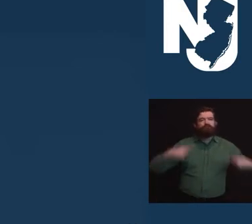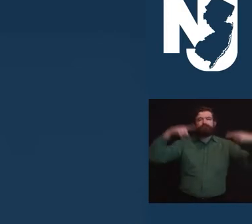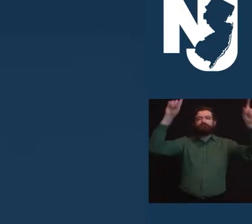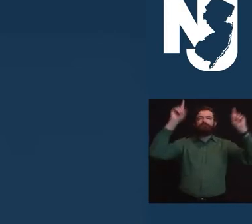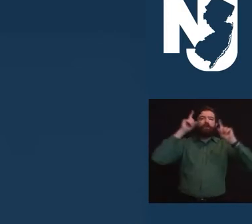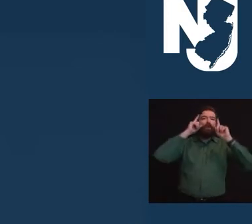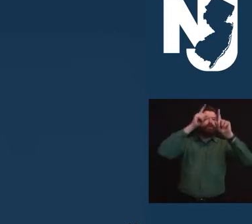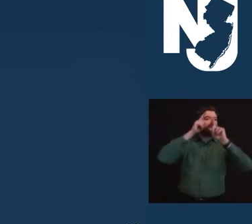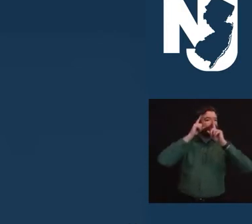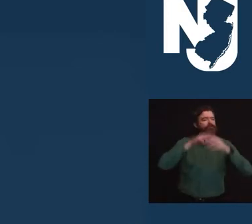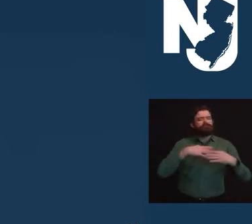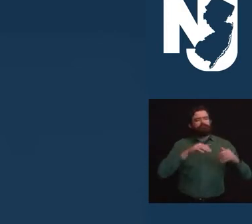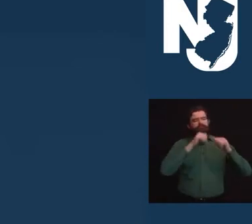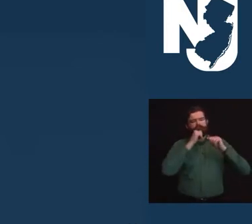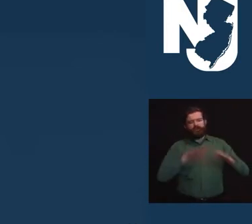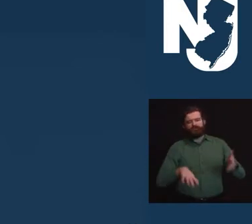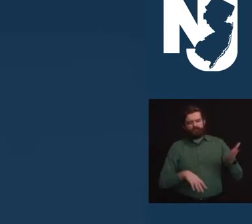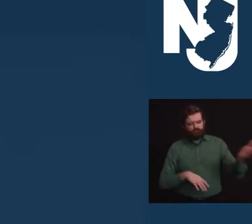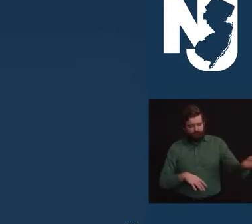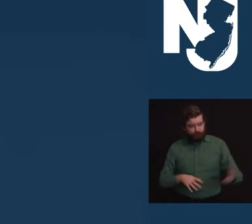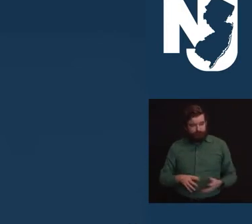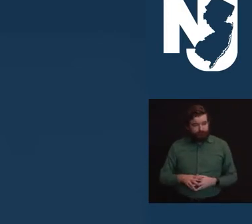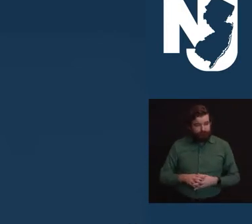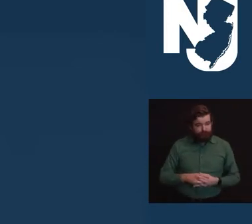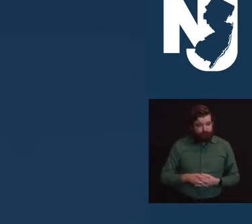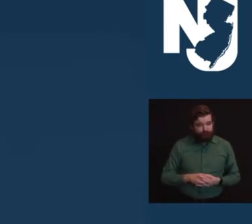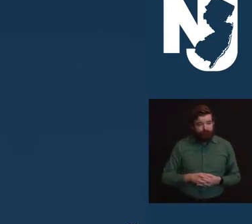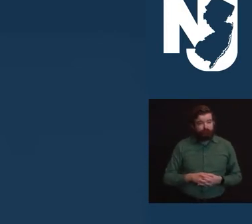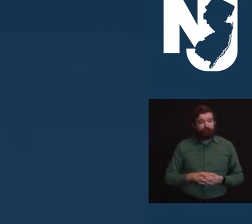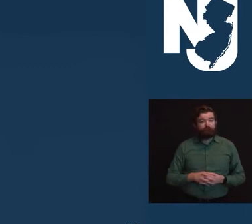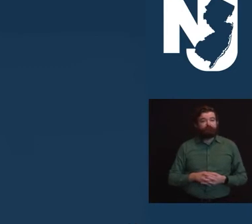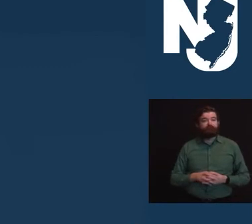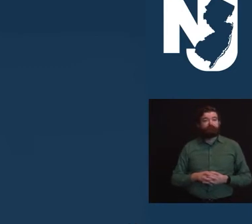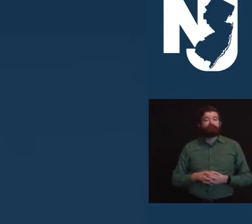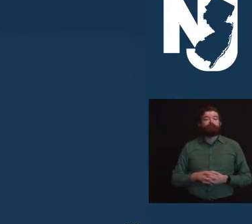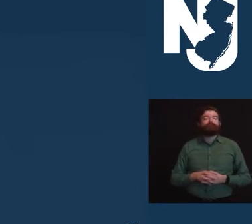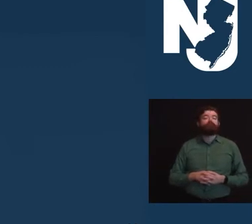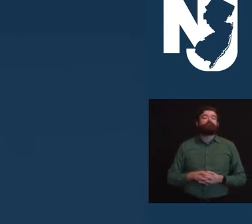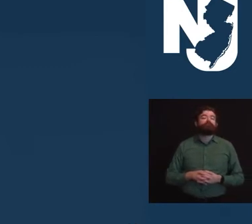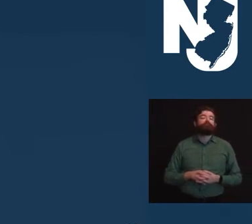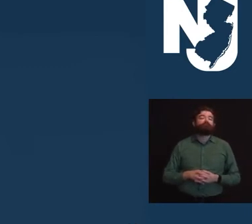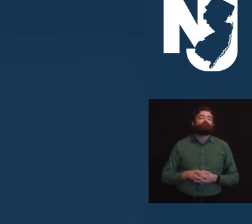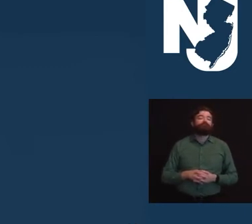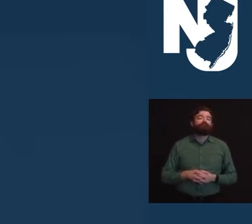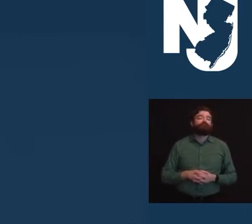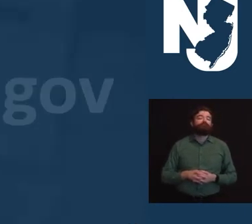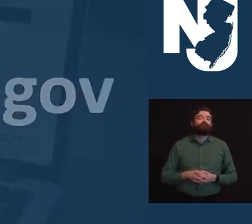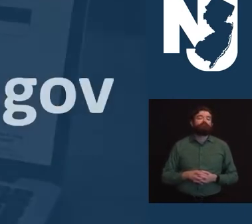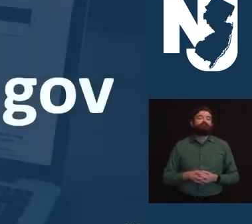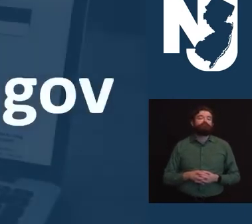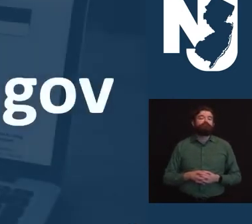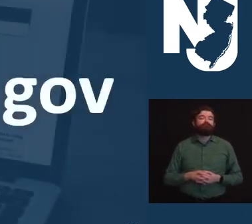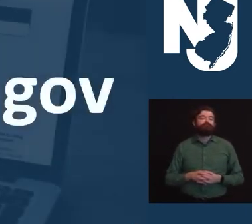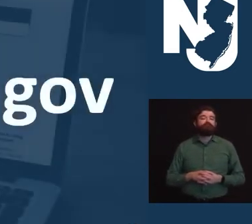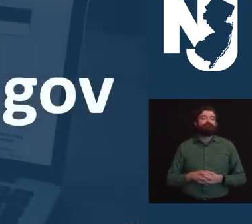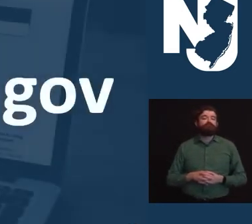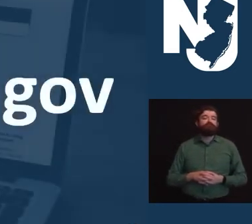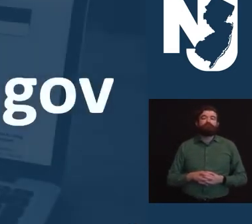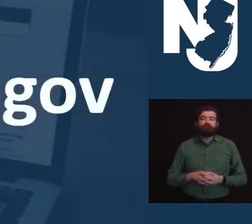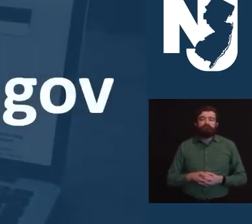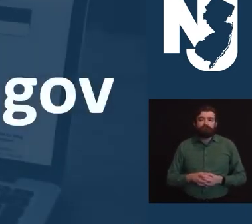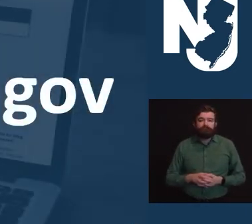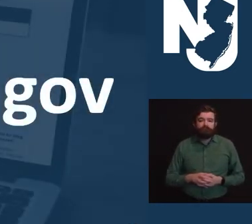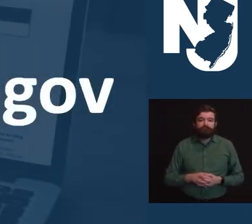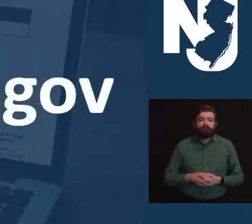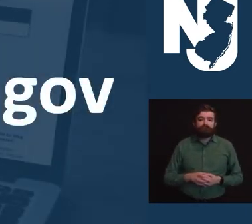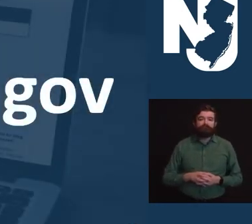Dios te bendiga. I have to say before I flip into, please, you're welcome to move over there. Not